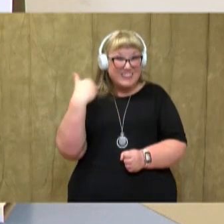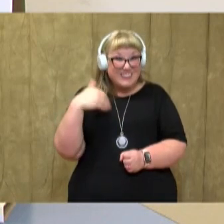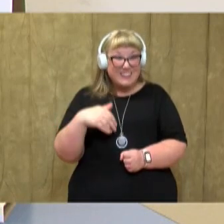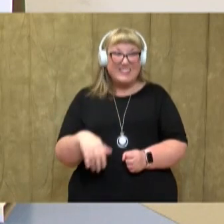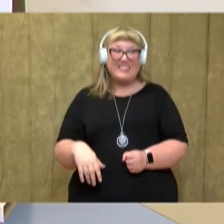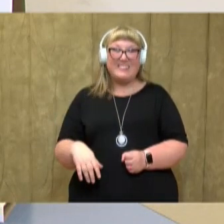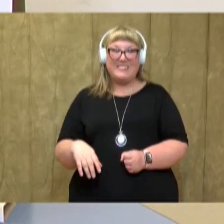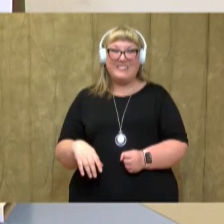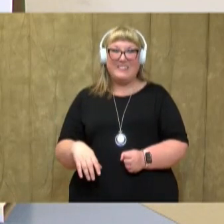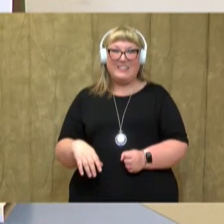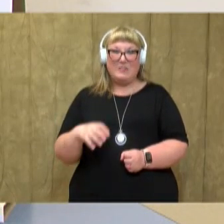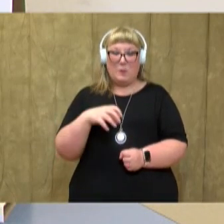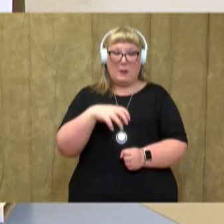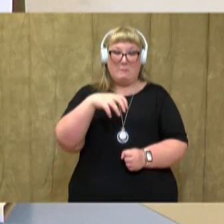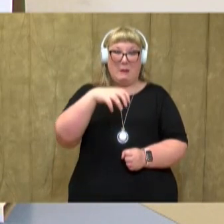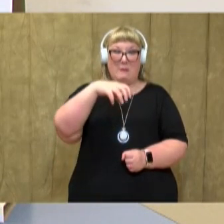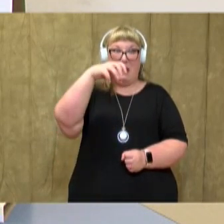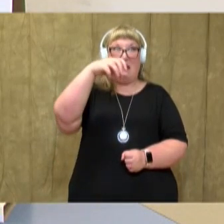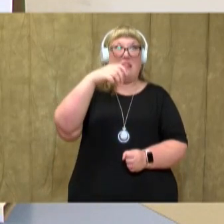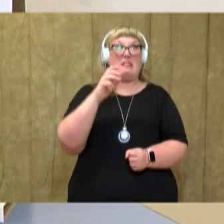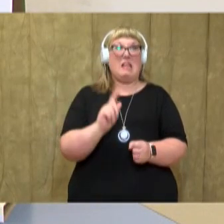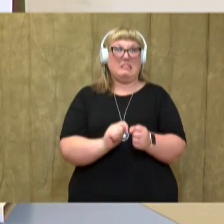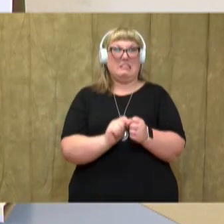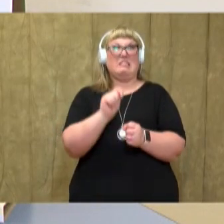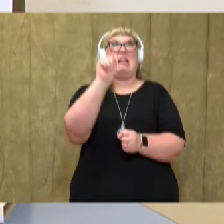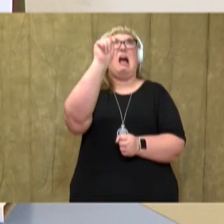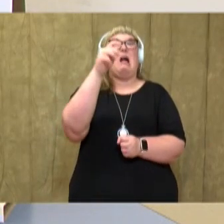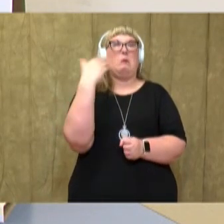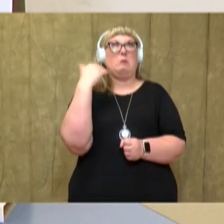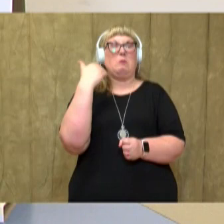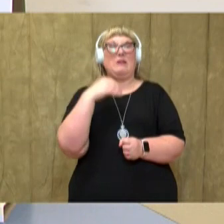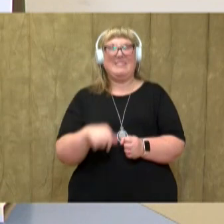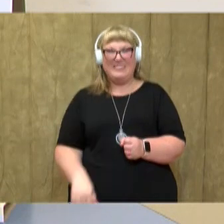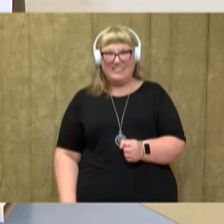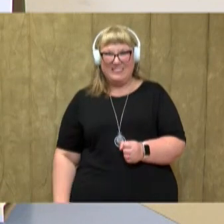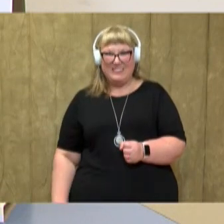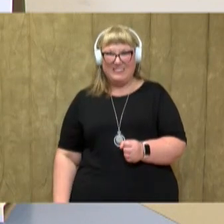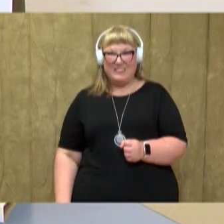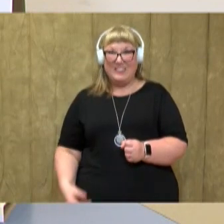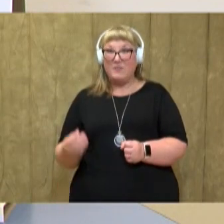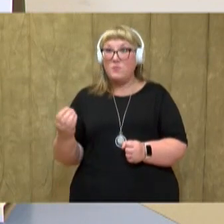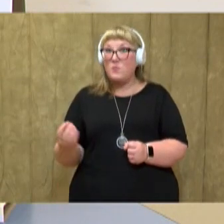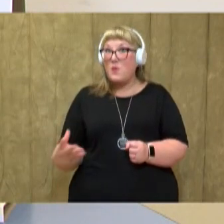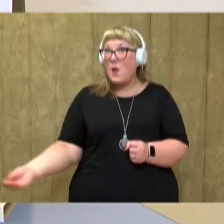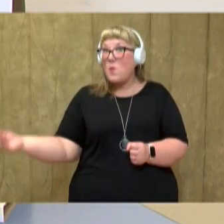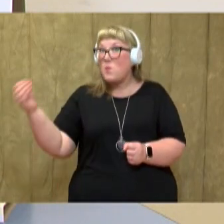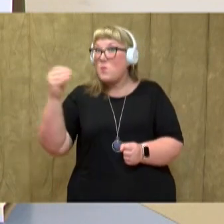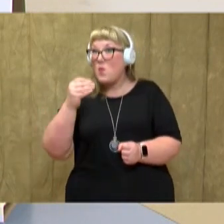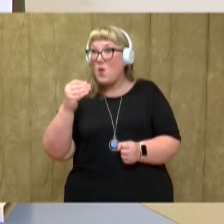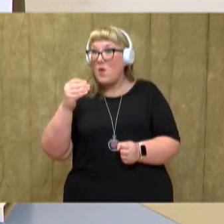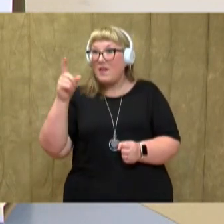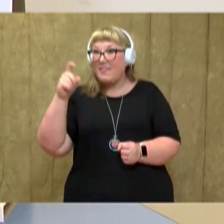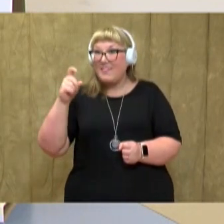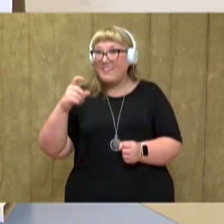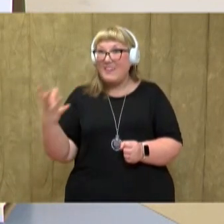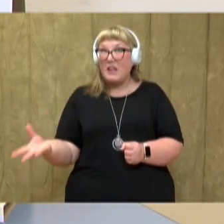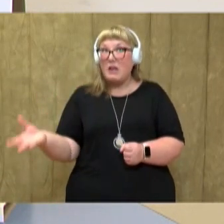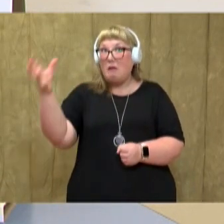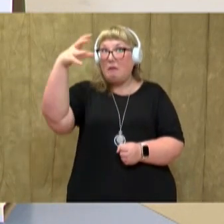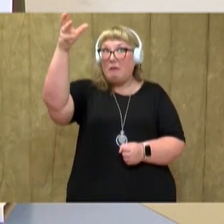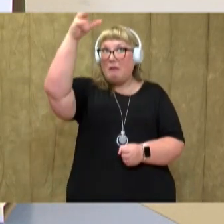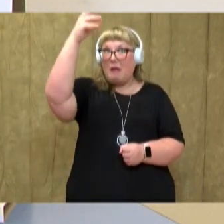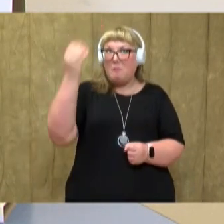6. Whoa, that's a very tall ice cream cone. How many more do we need to add on top?